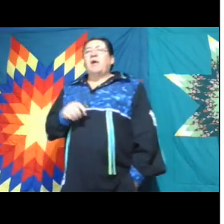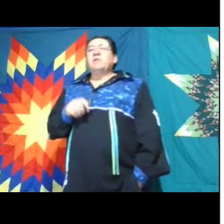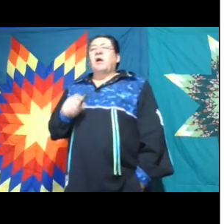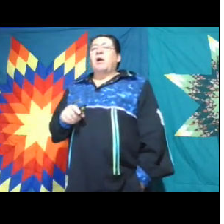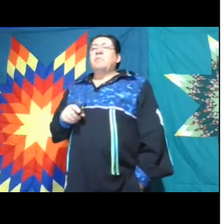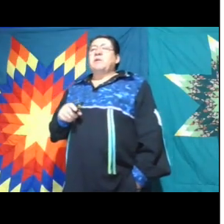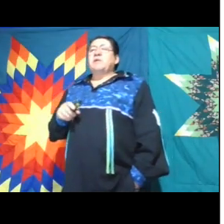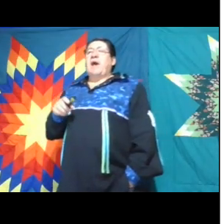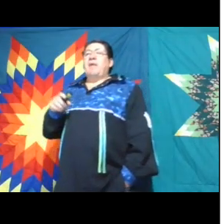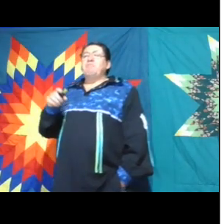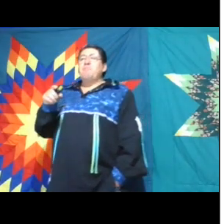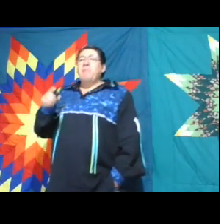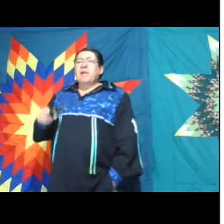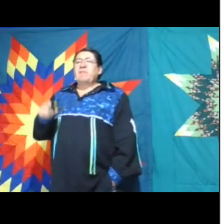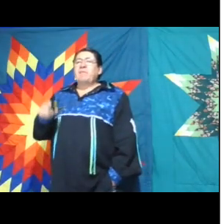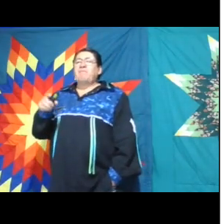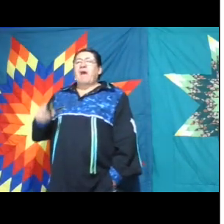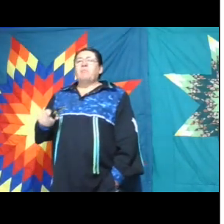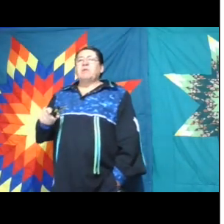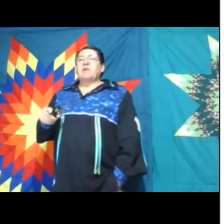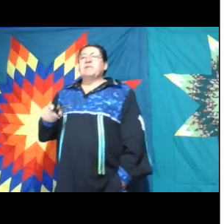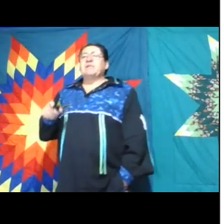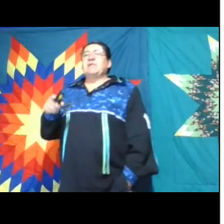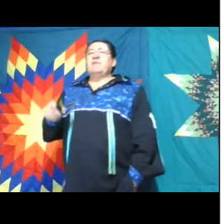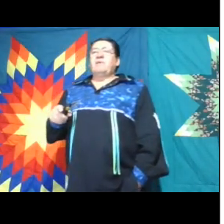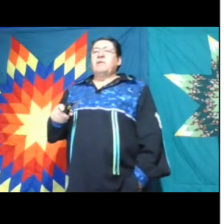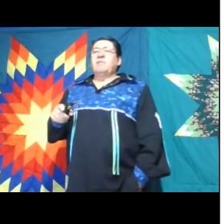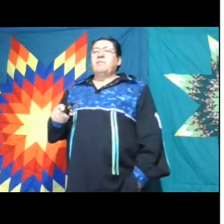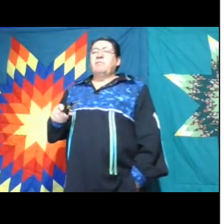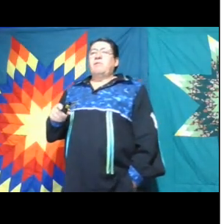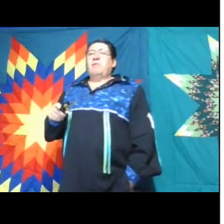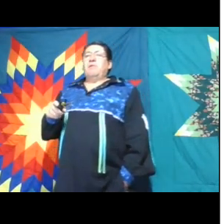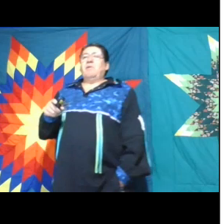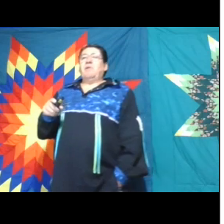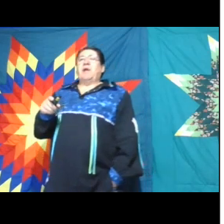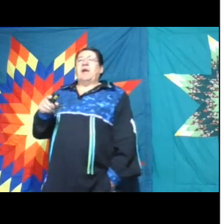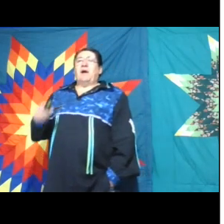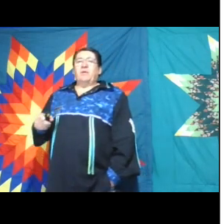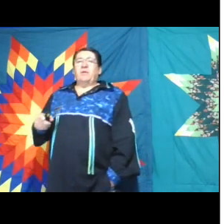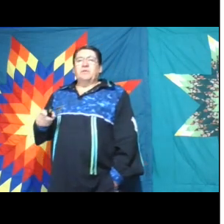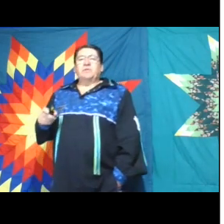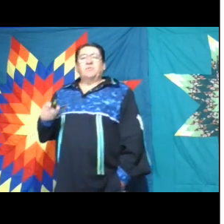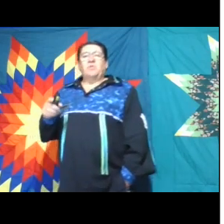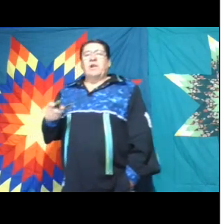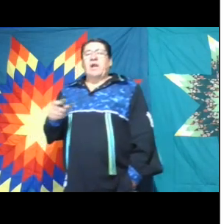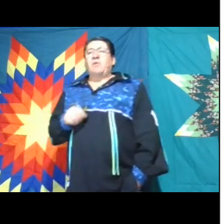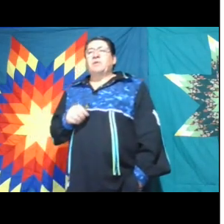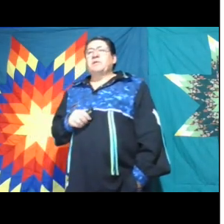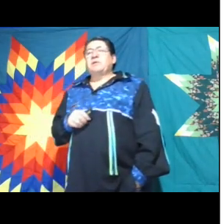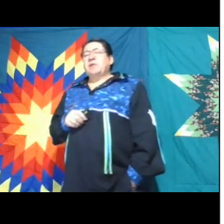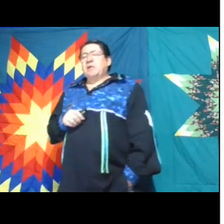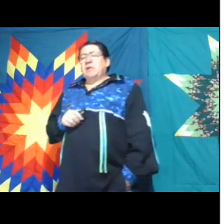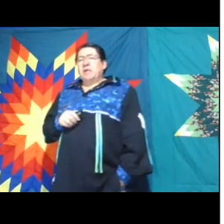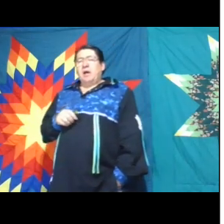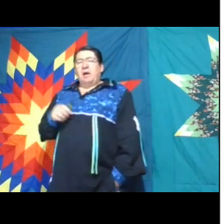not uncommon to have many families living in a house, one